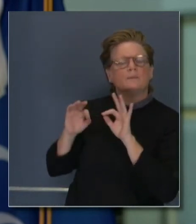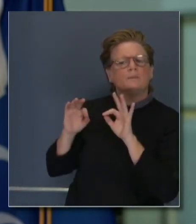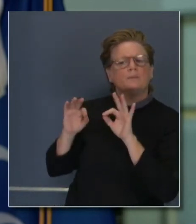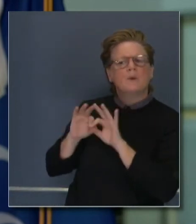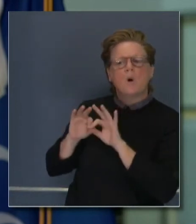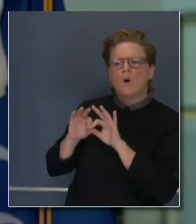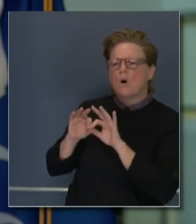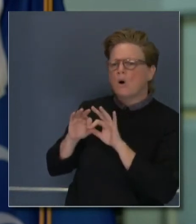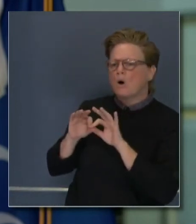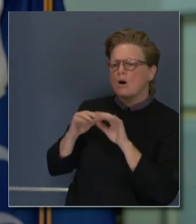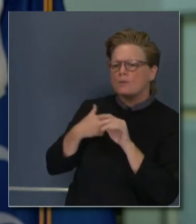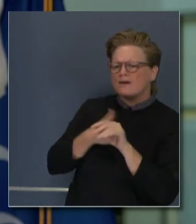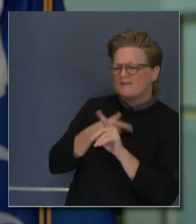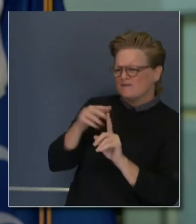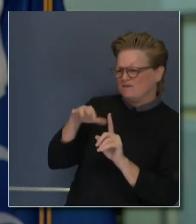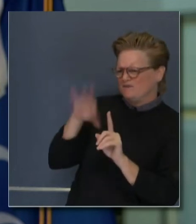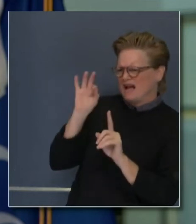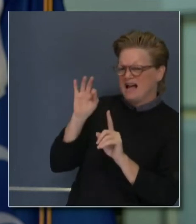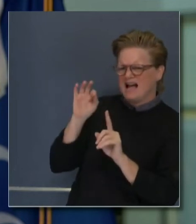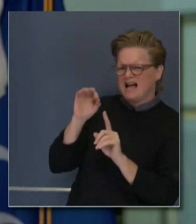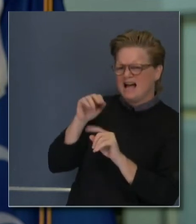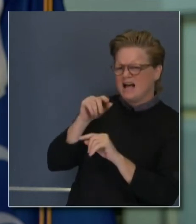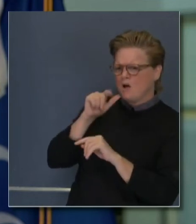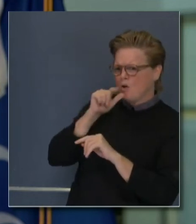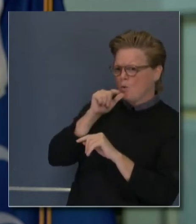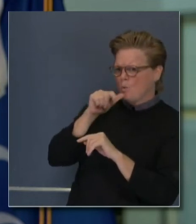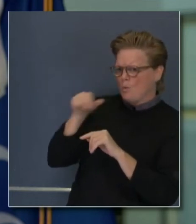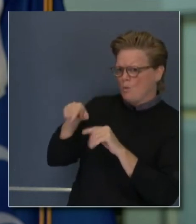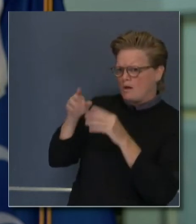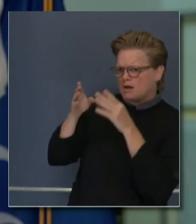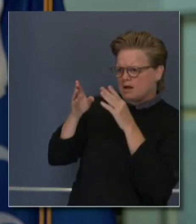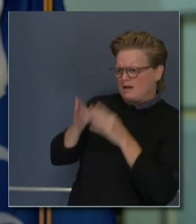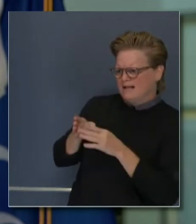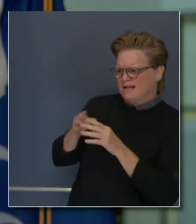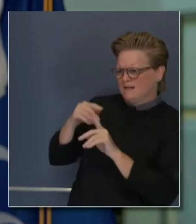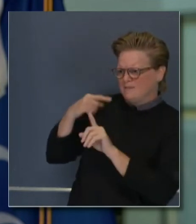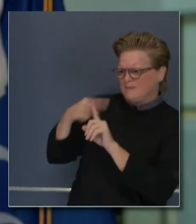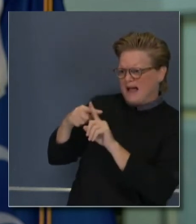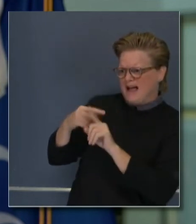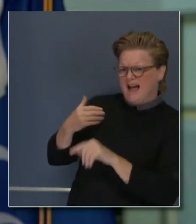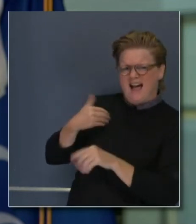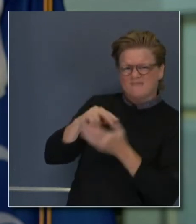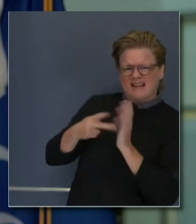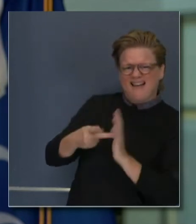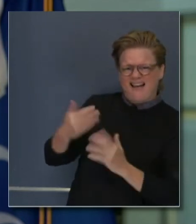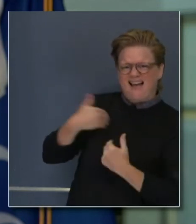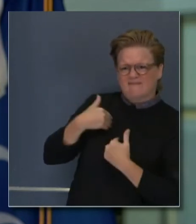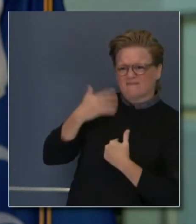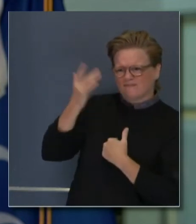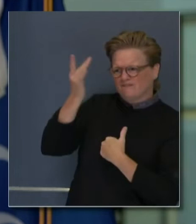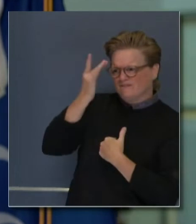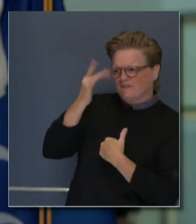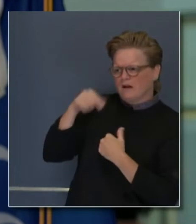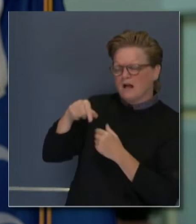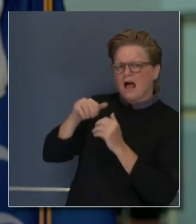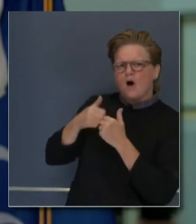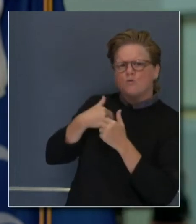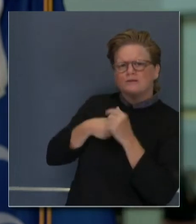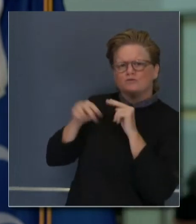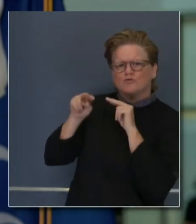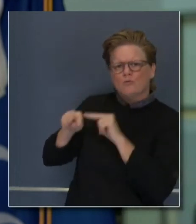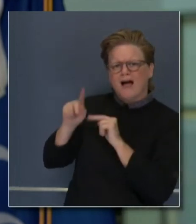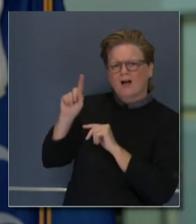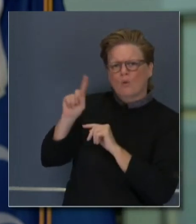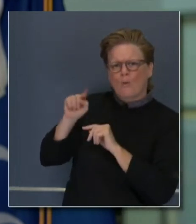your test positivity down. Those things are also still being tracked. We're working closely with our counties on those so